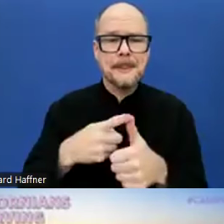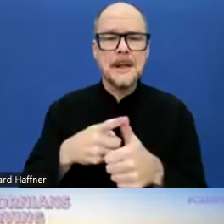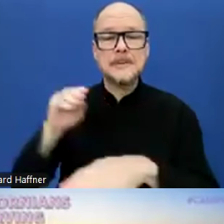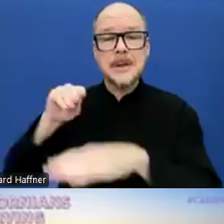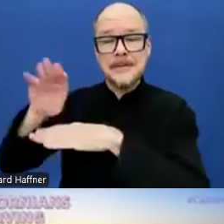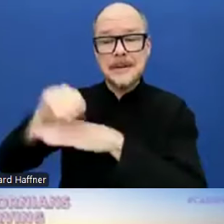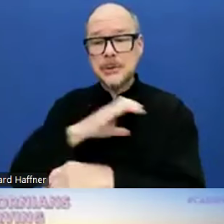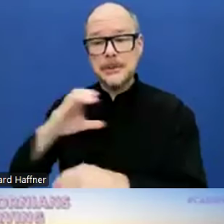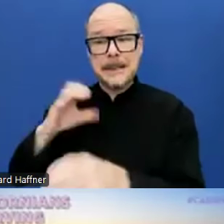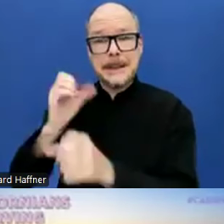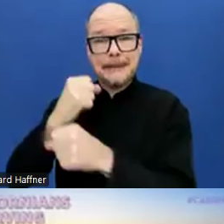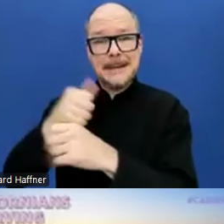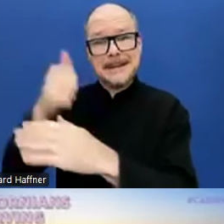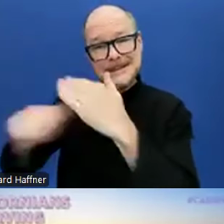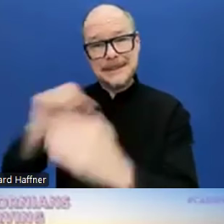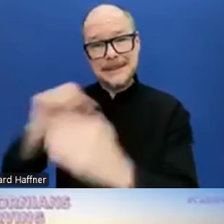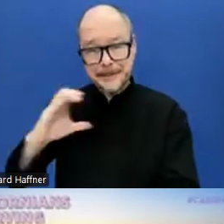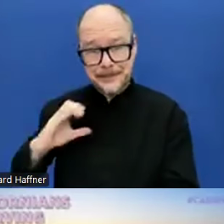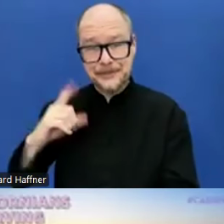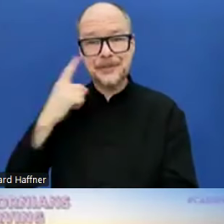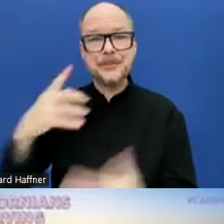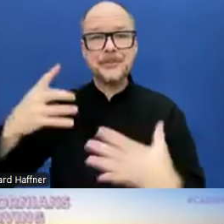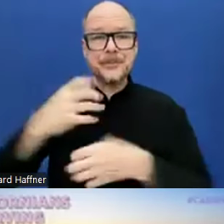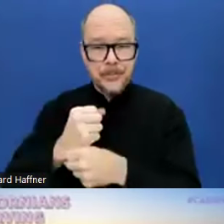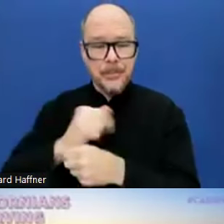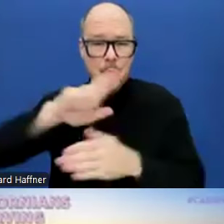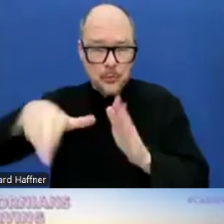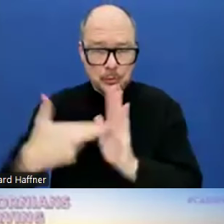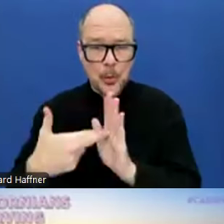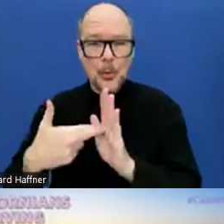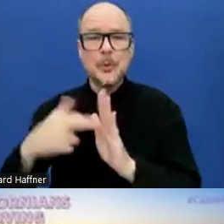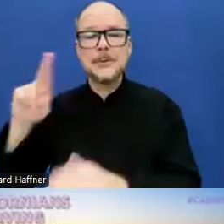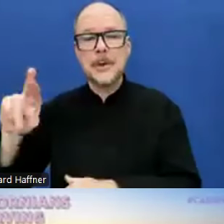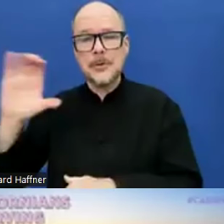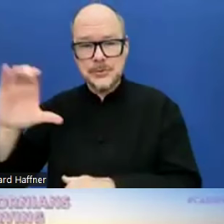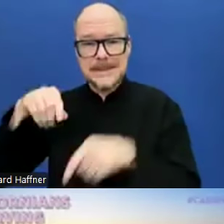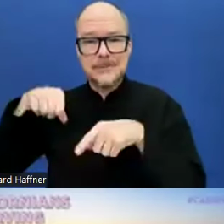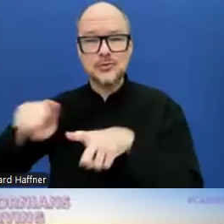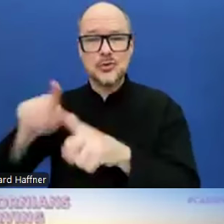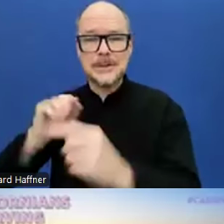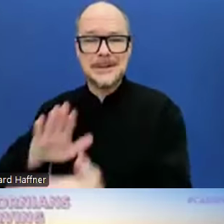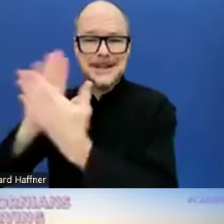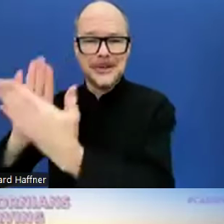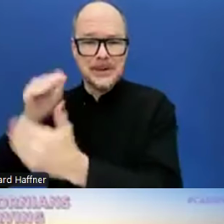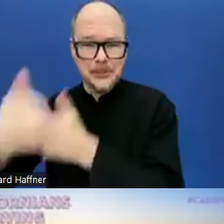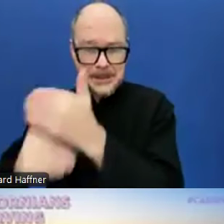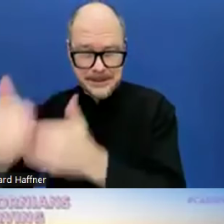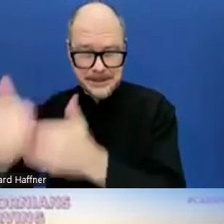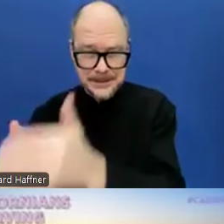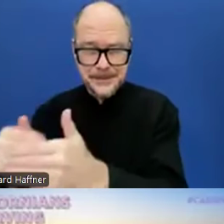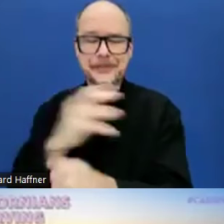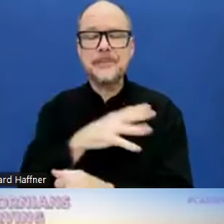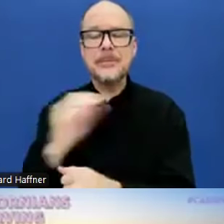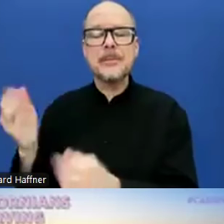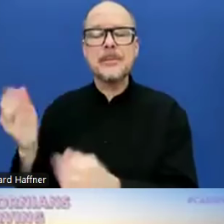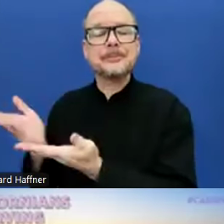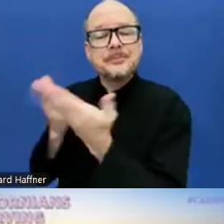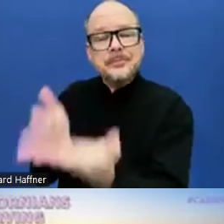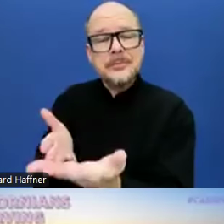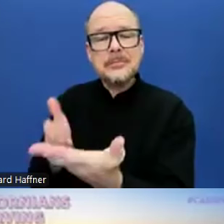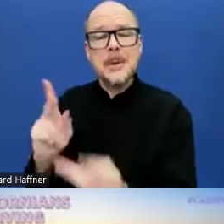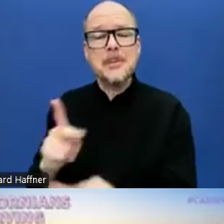to provide a summary of the roles of the regional centers in the hearing process and bring back proposed